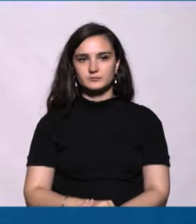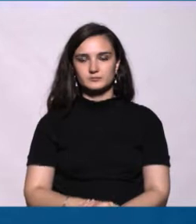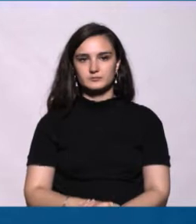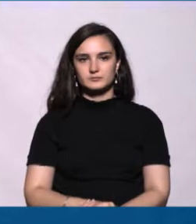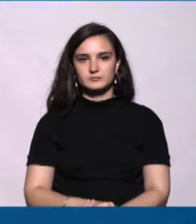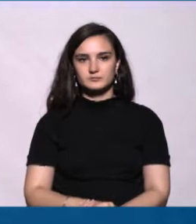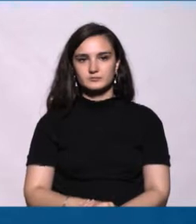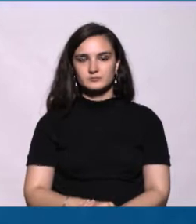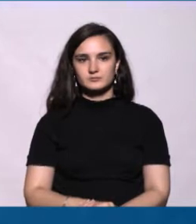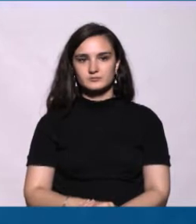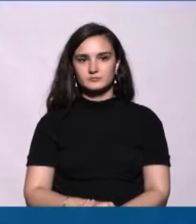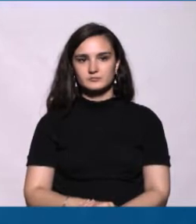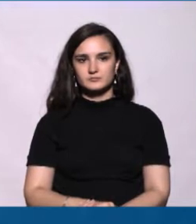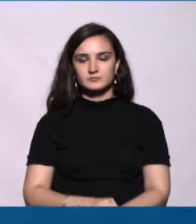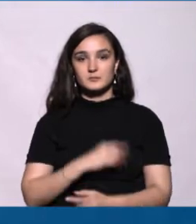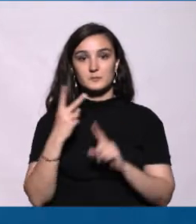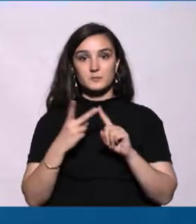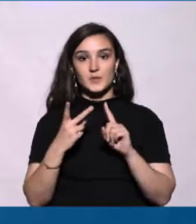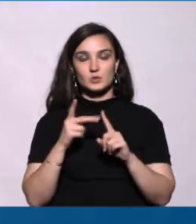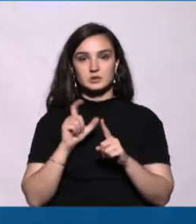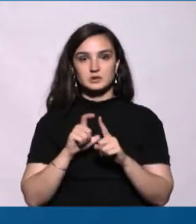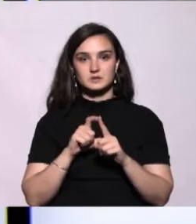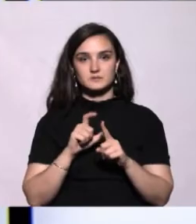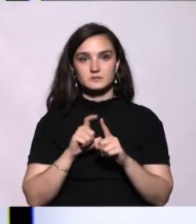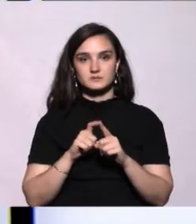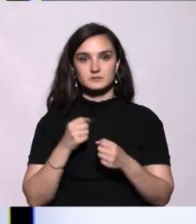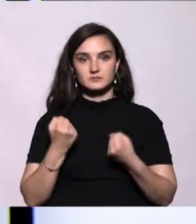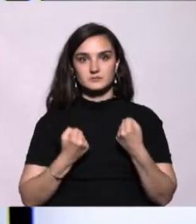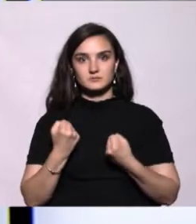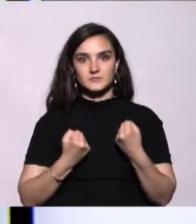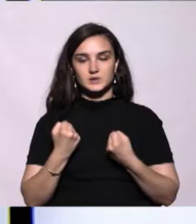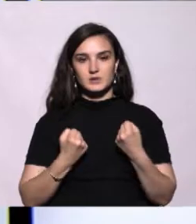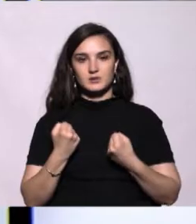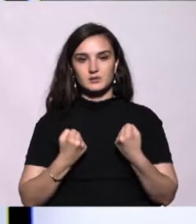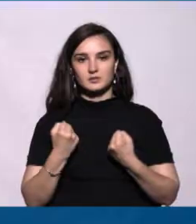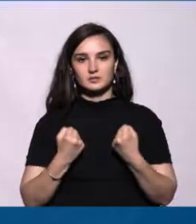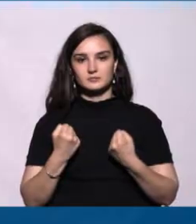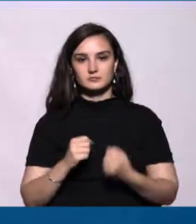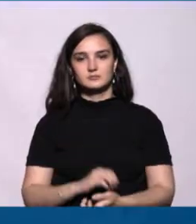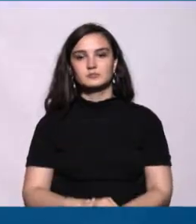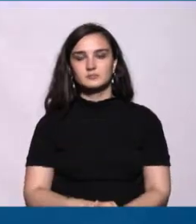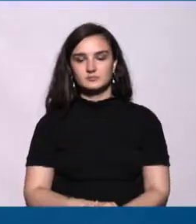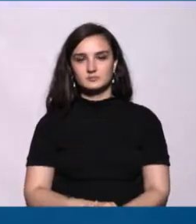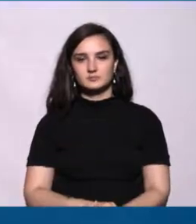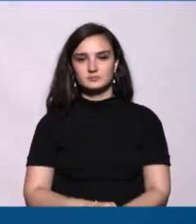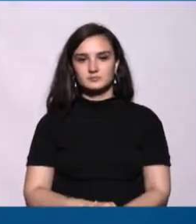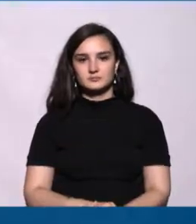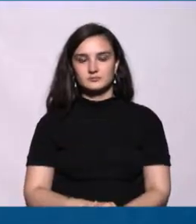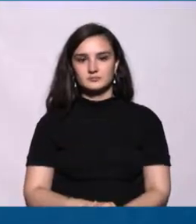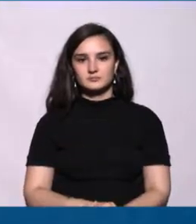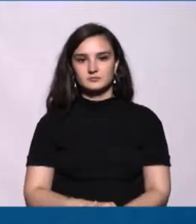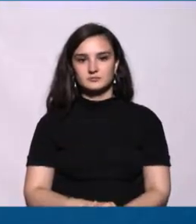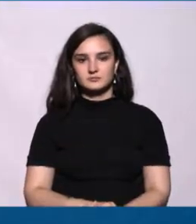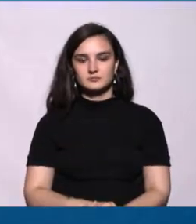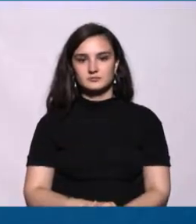Nice job. Okay, second word. Car. Car. Which